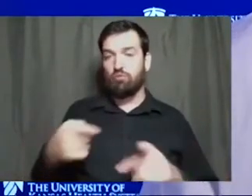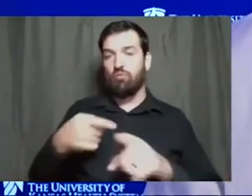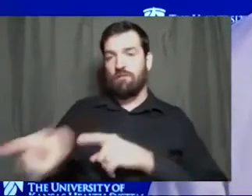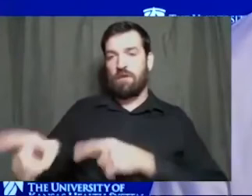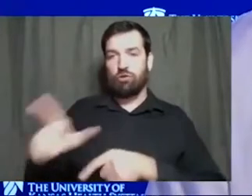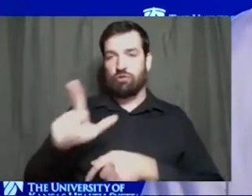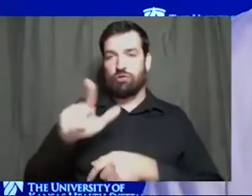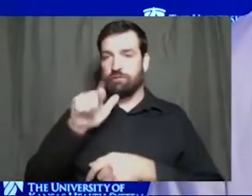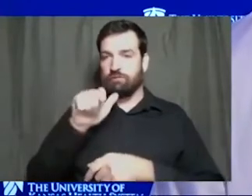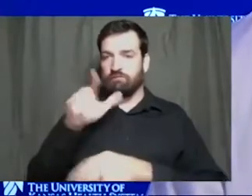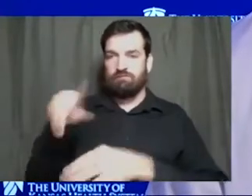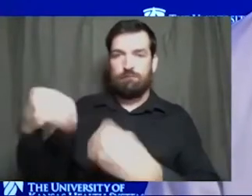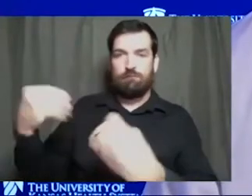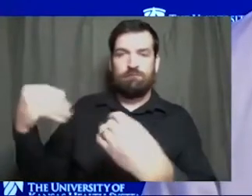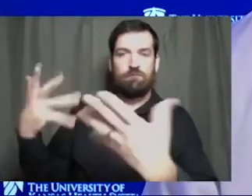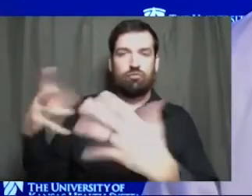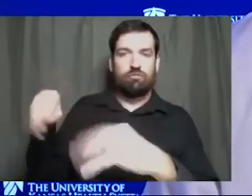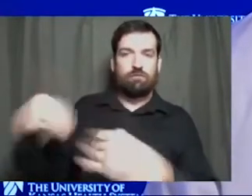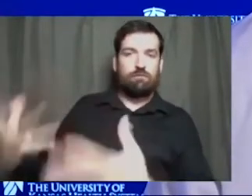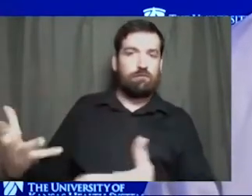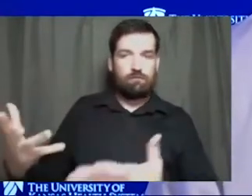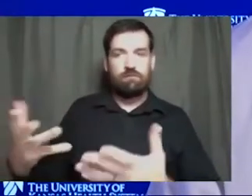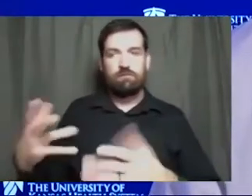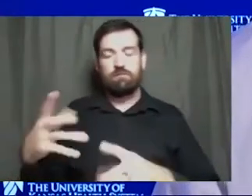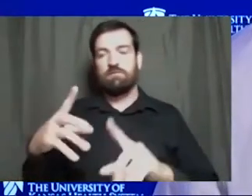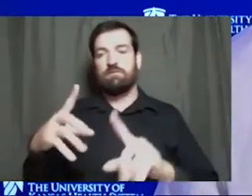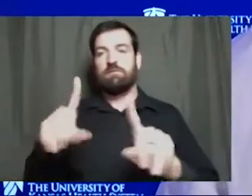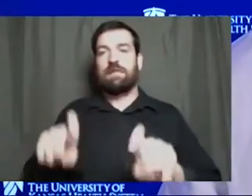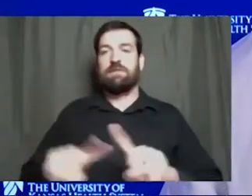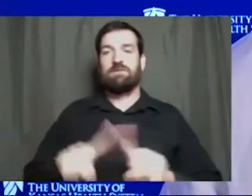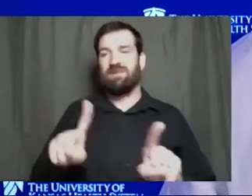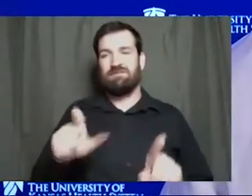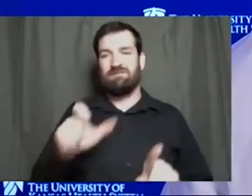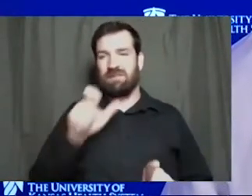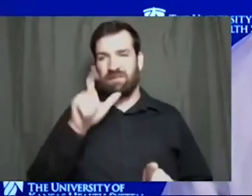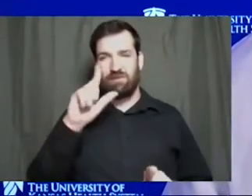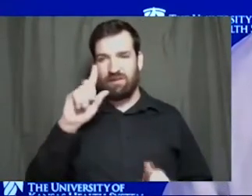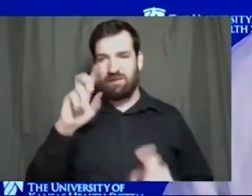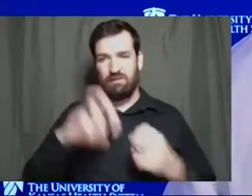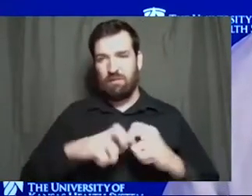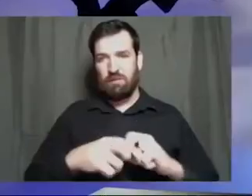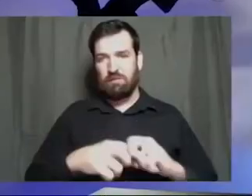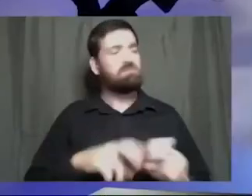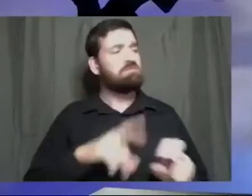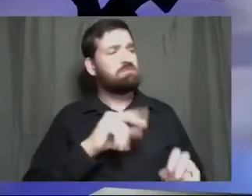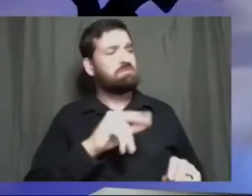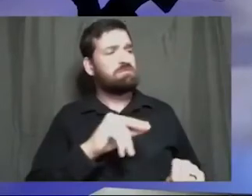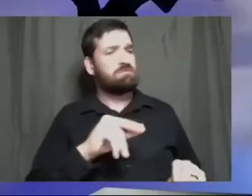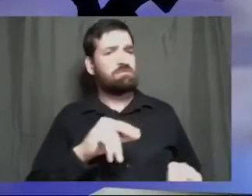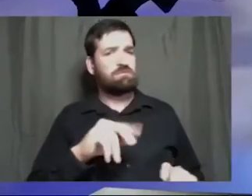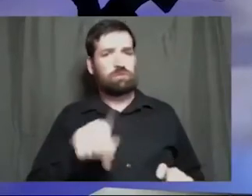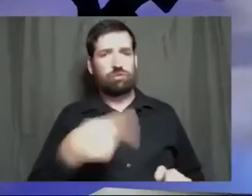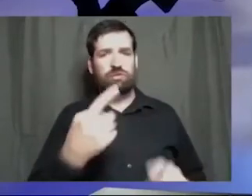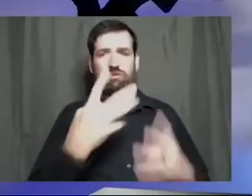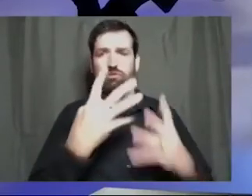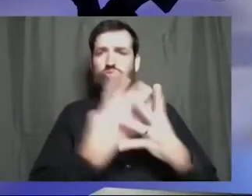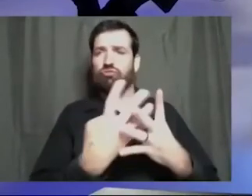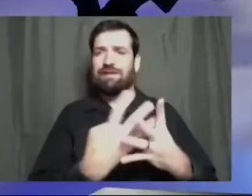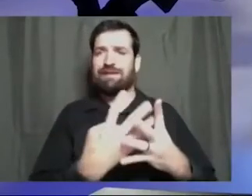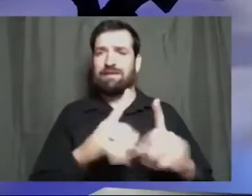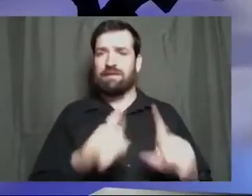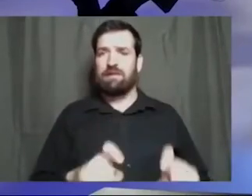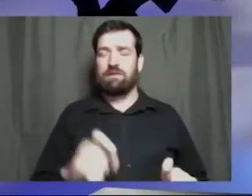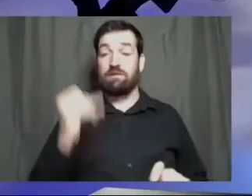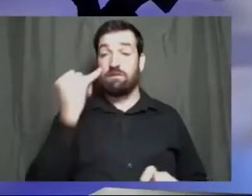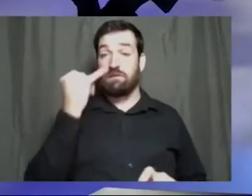But overall, I don't think it's a problem. I don't think it's such a bad if you just want to do a screening test. I think if you really want to know, you